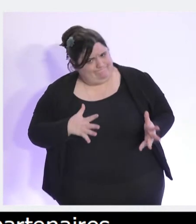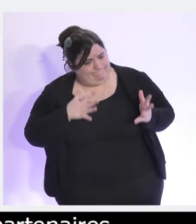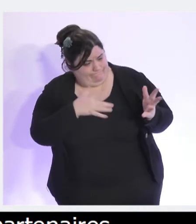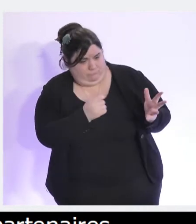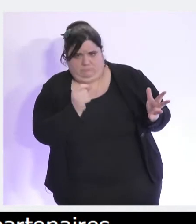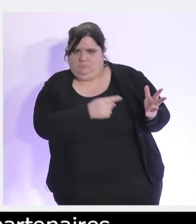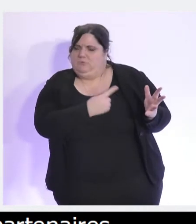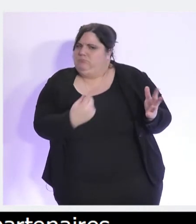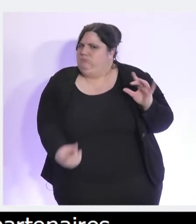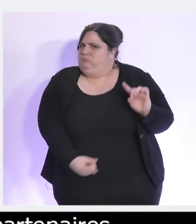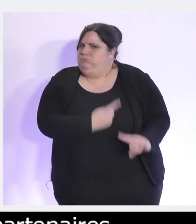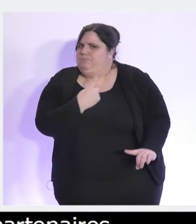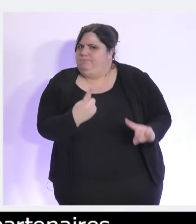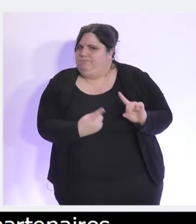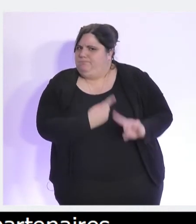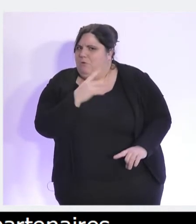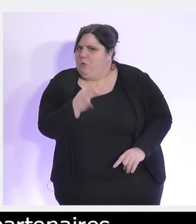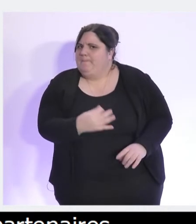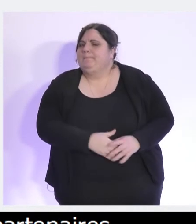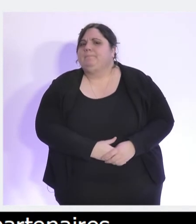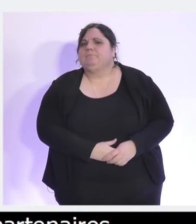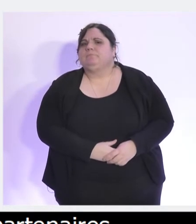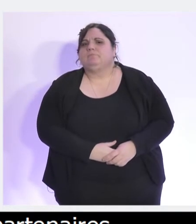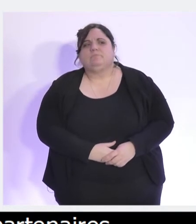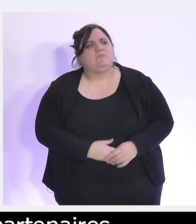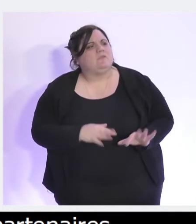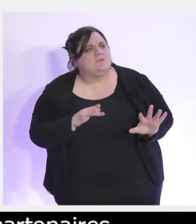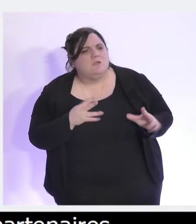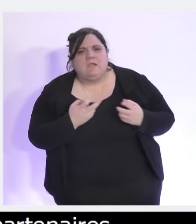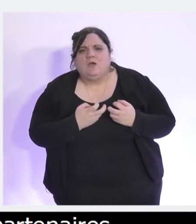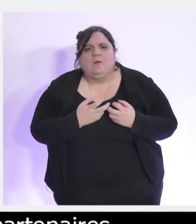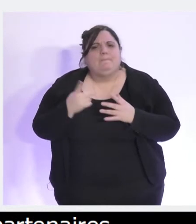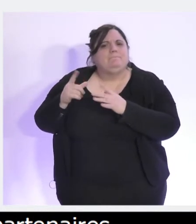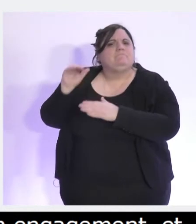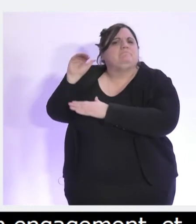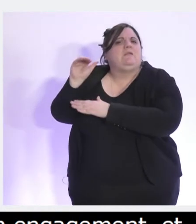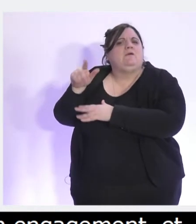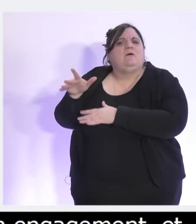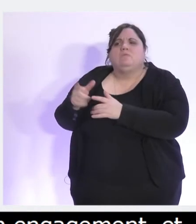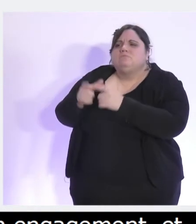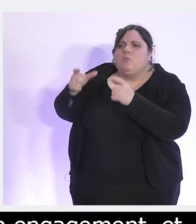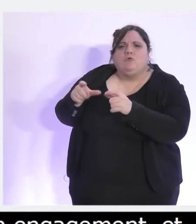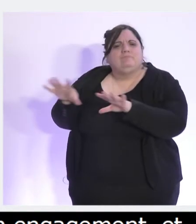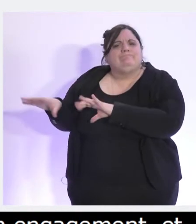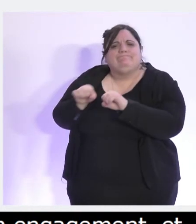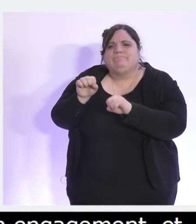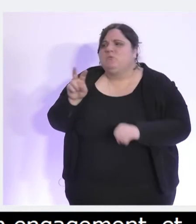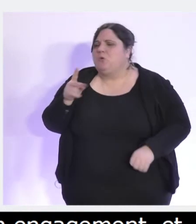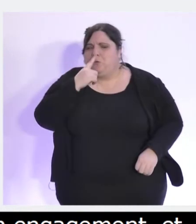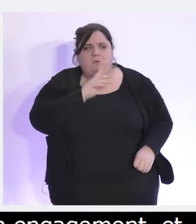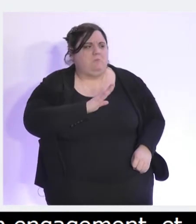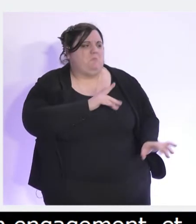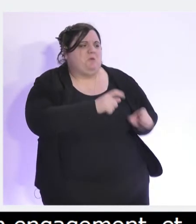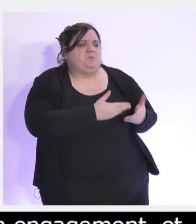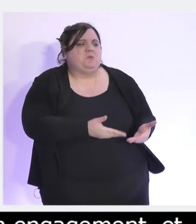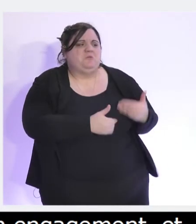sometimes do, they prefer to pay the fine and not employ persons with disabilities. So these are things which we have to address.